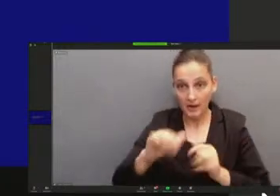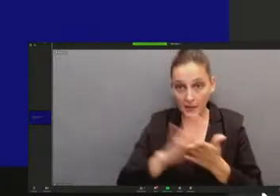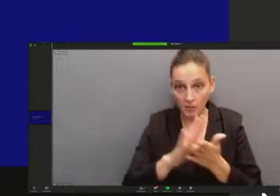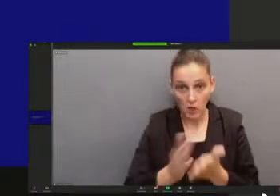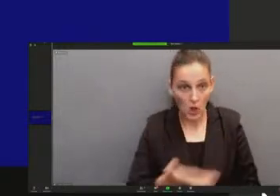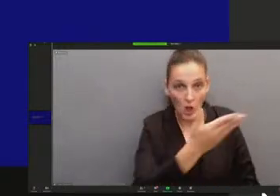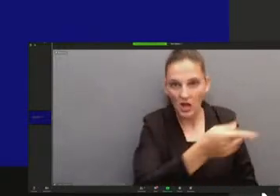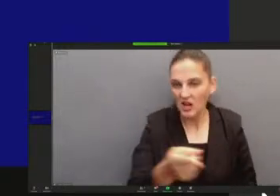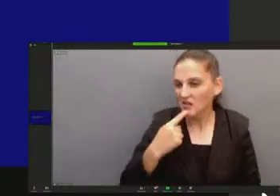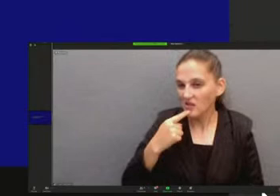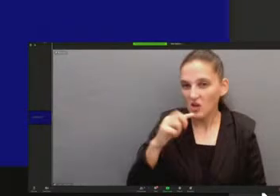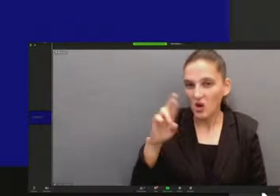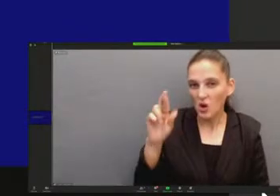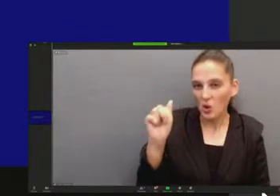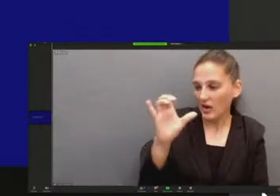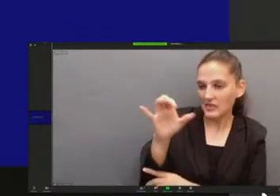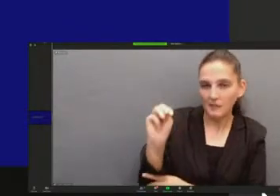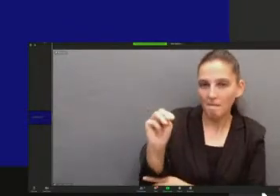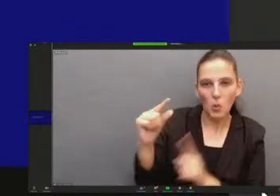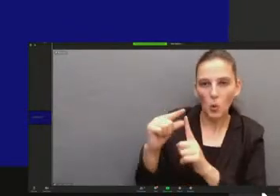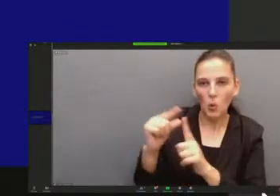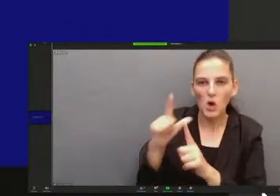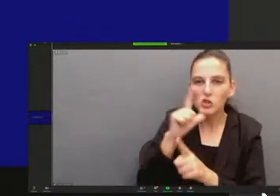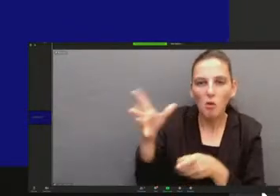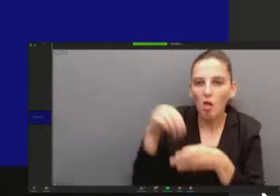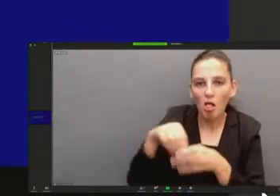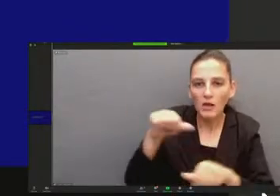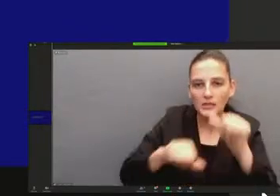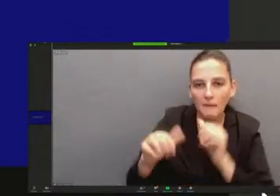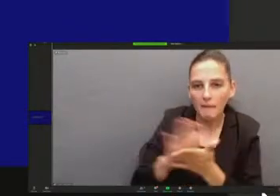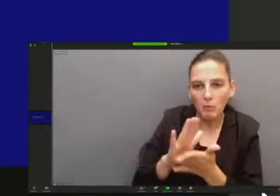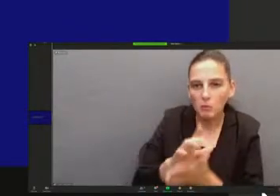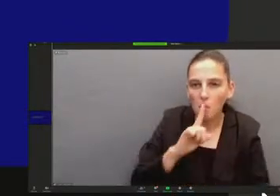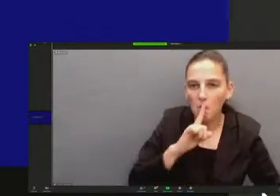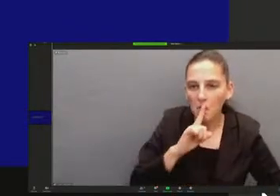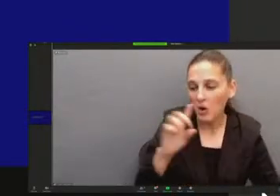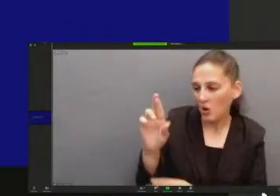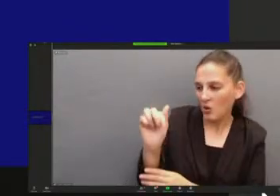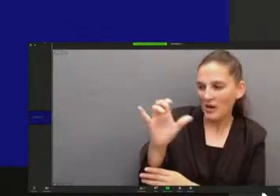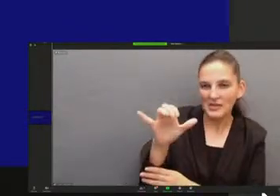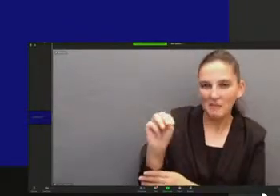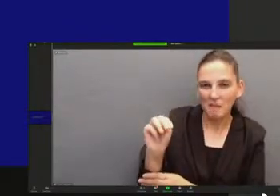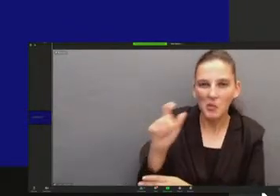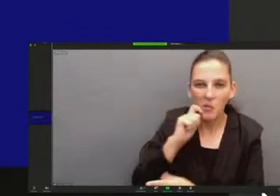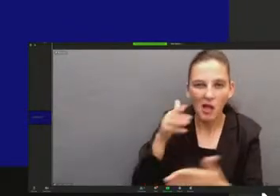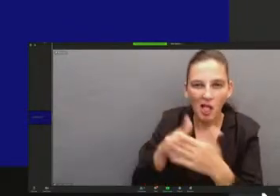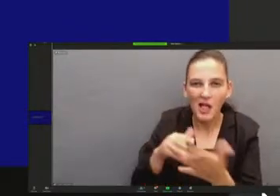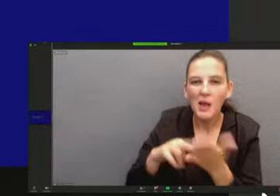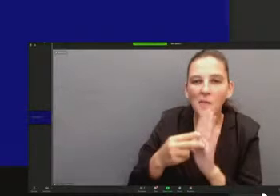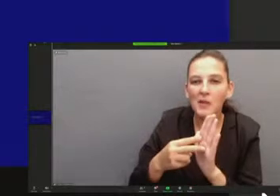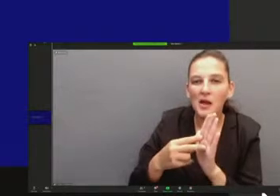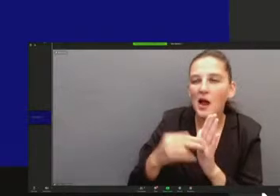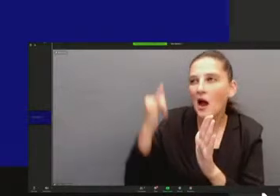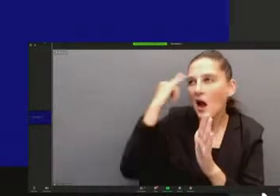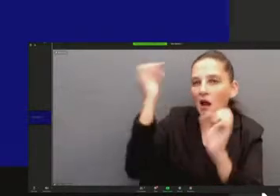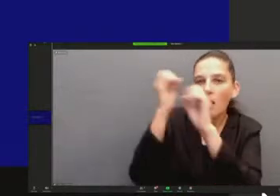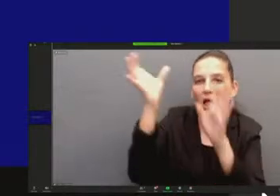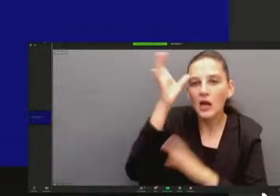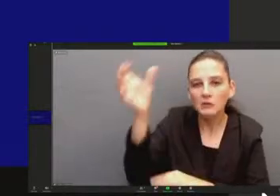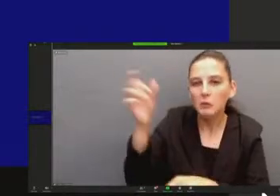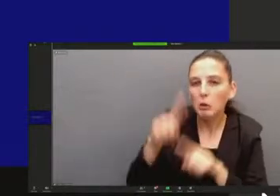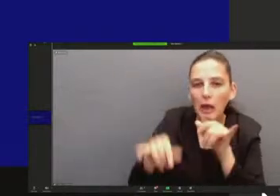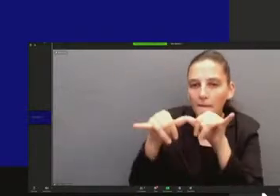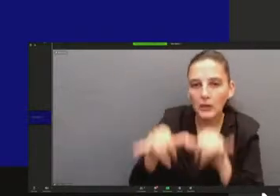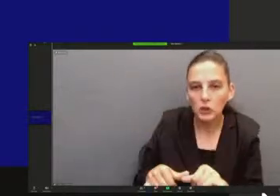belong in a scientific paper. The reviewer went on to explain that racism is an ideological concept that cannot be measured. So we were focused